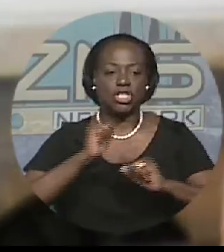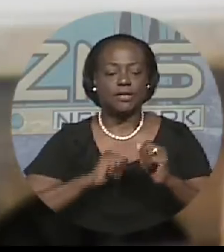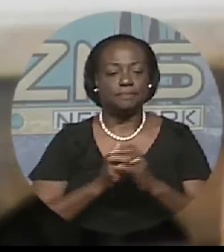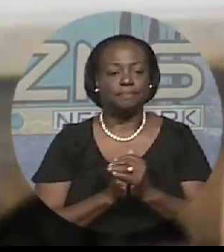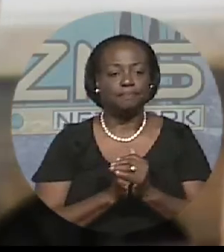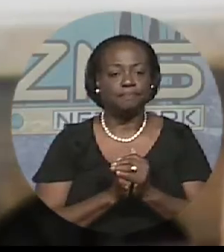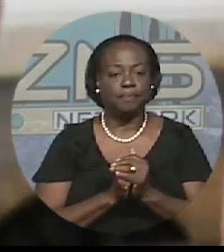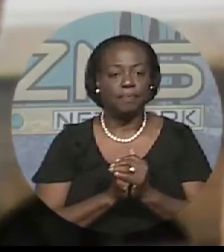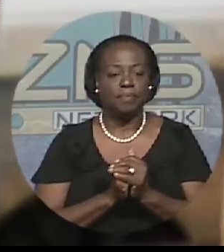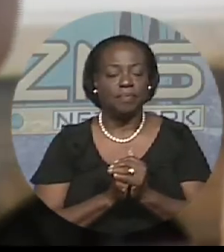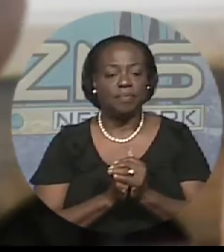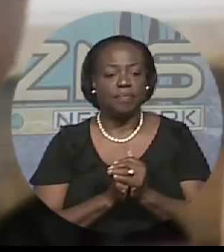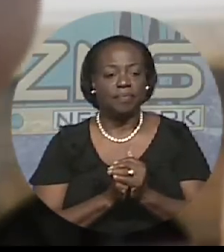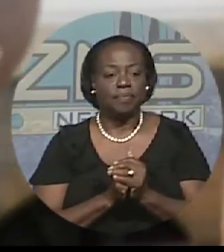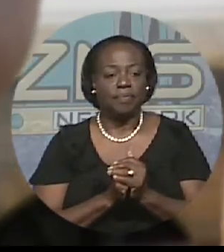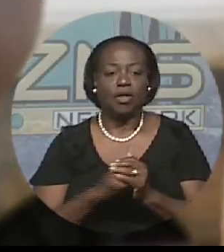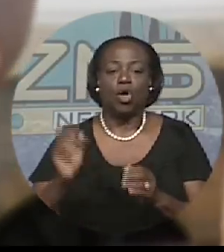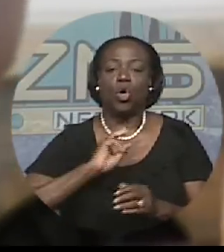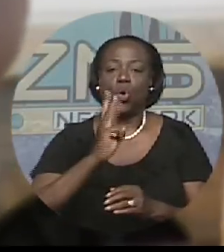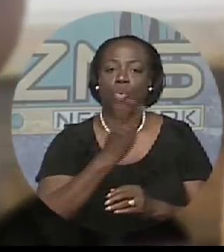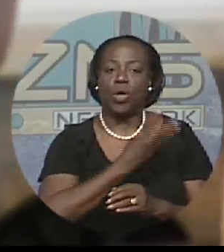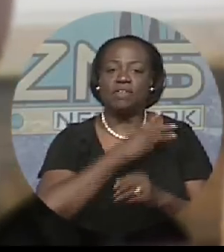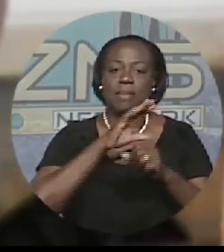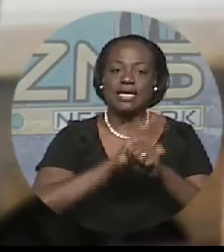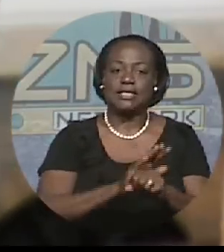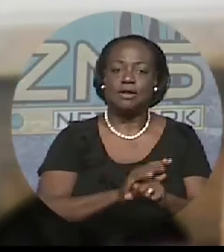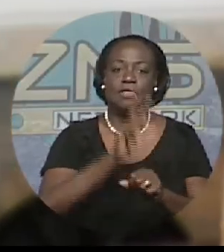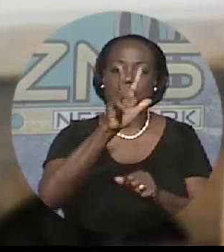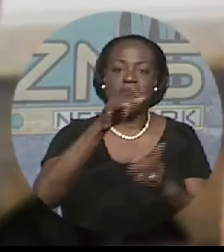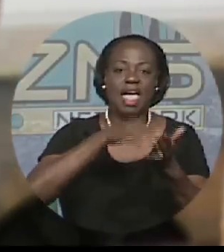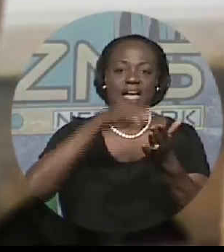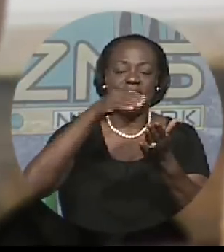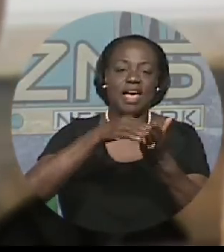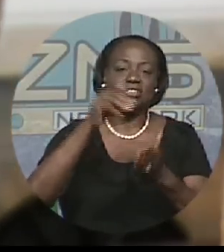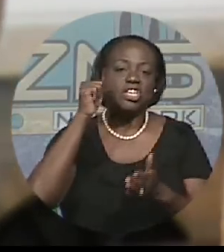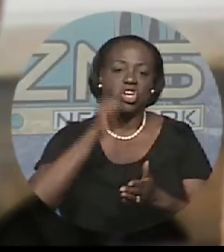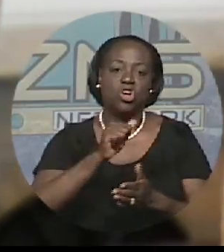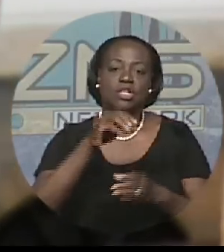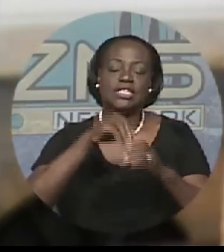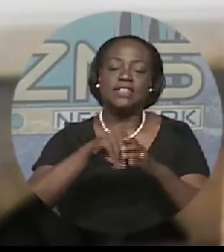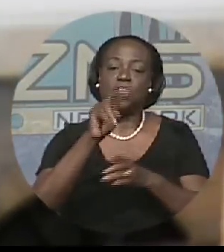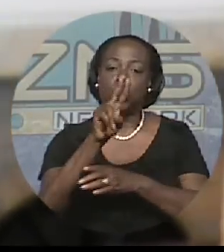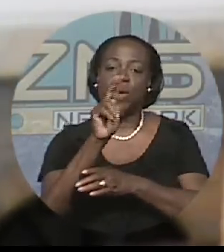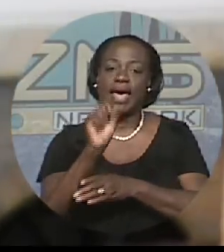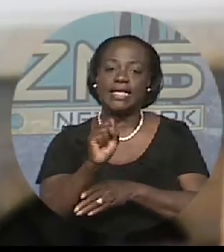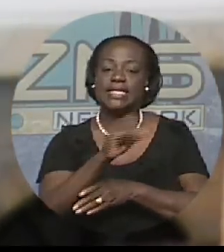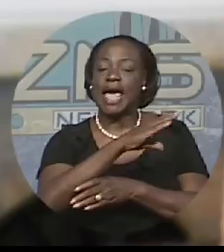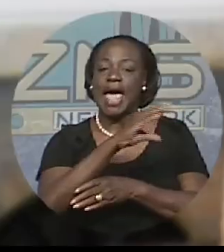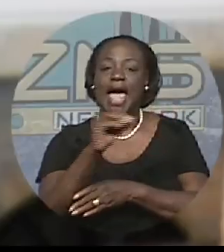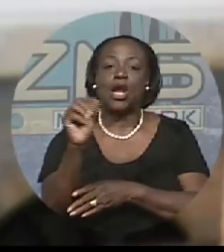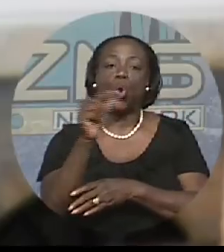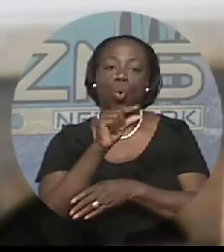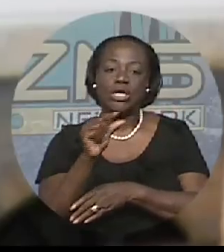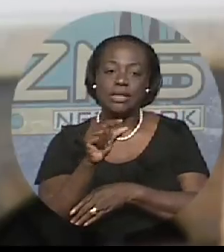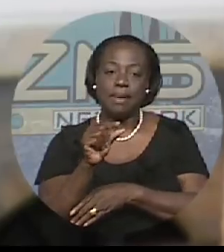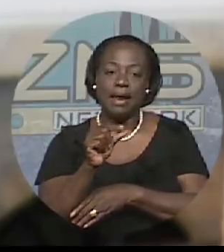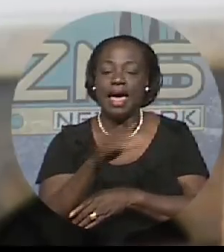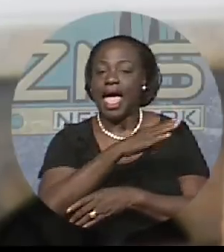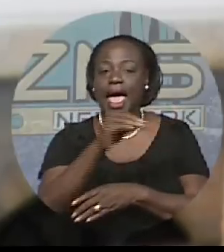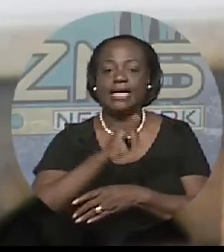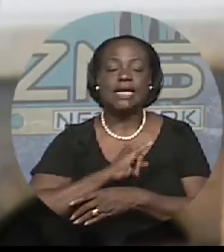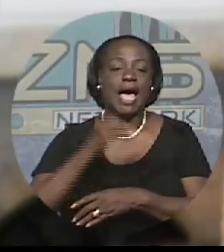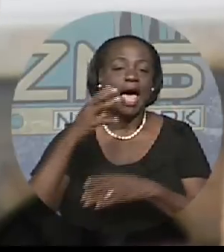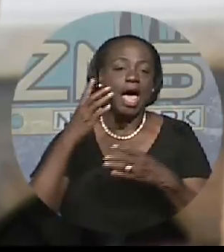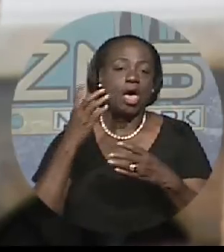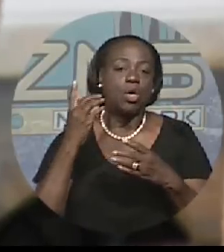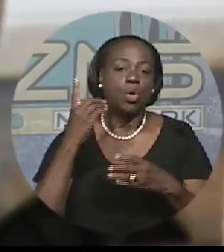Called Girls in Action, and we've impacted over 3,000 girls in the United States and in Guatemala. And I would love to